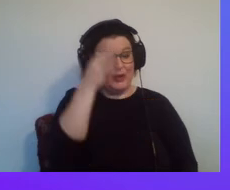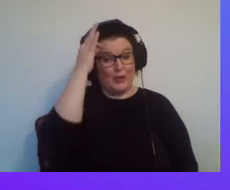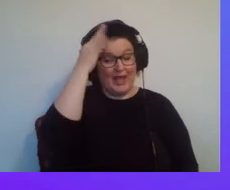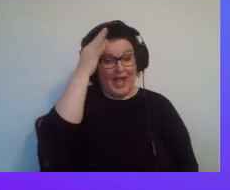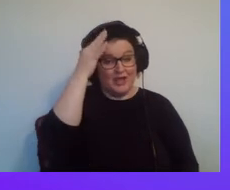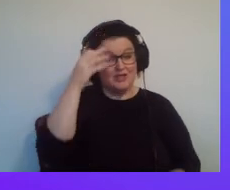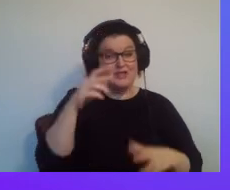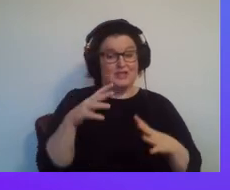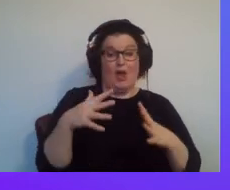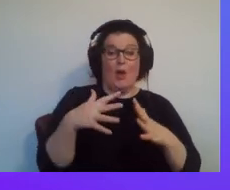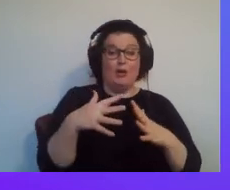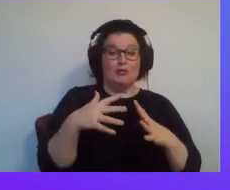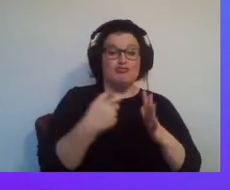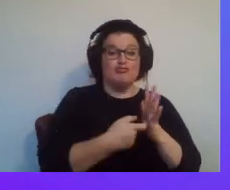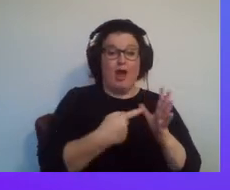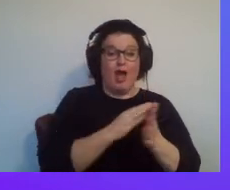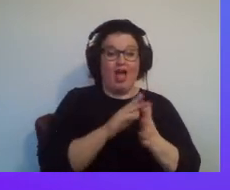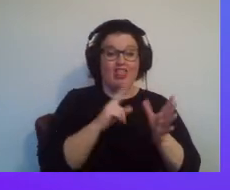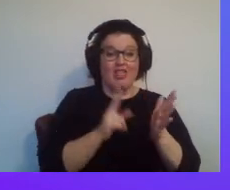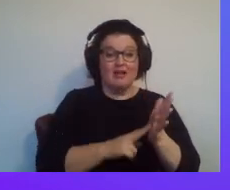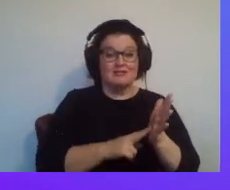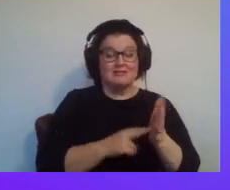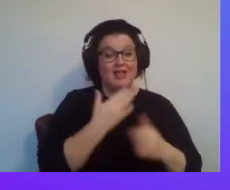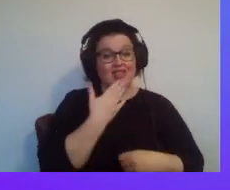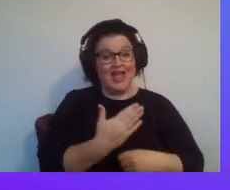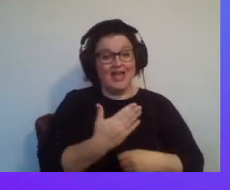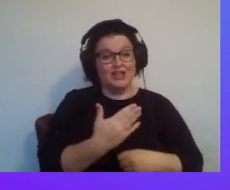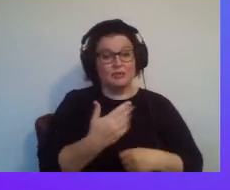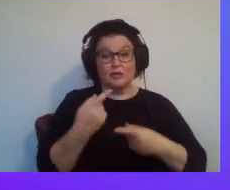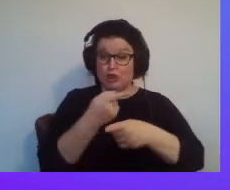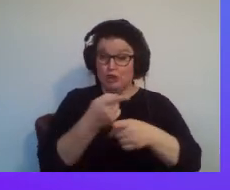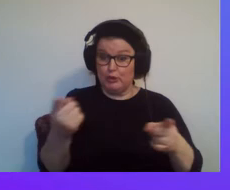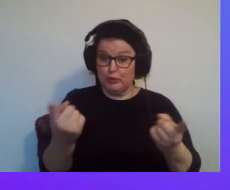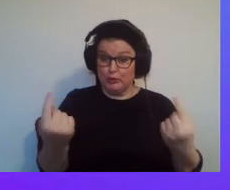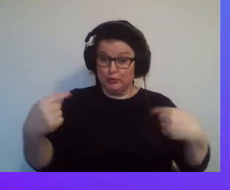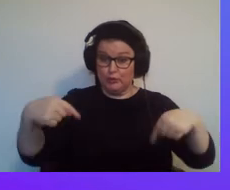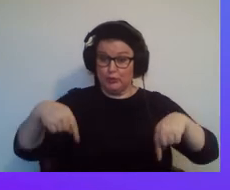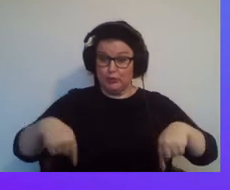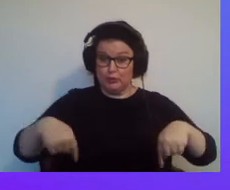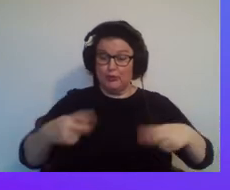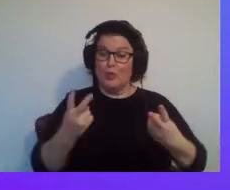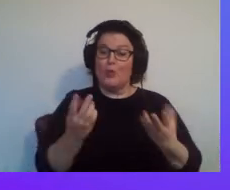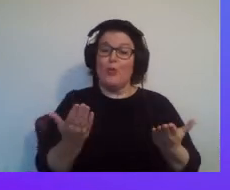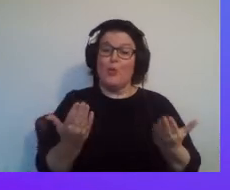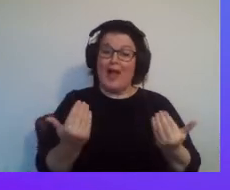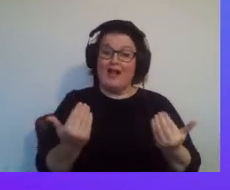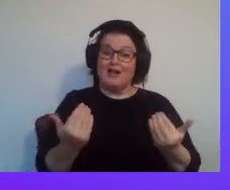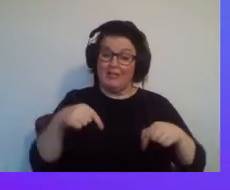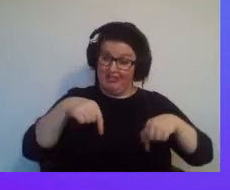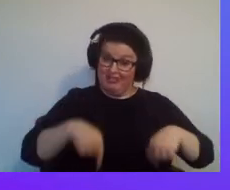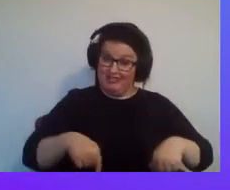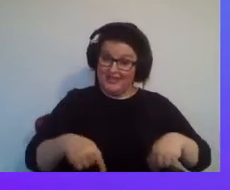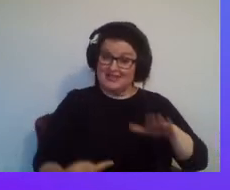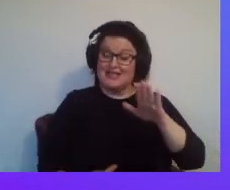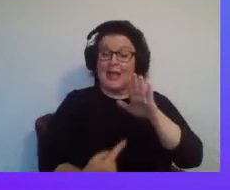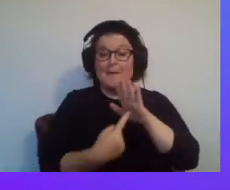you so much for joining us this evening for this important conversation, for this important meeting of minds and of